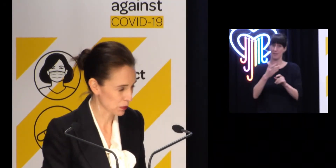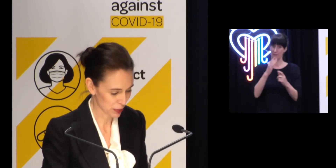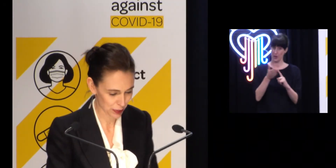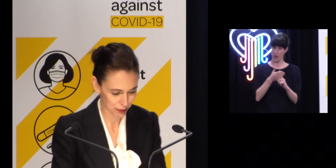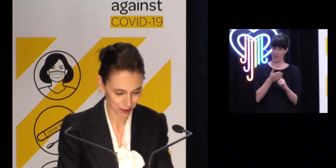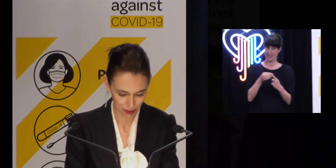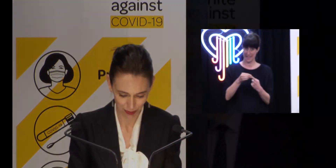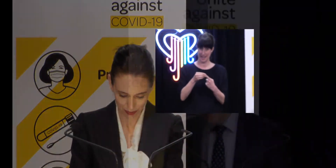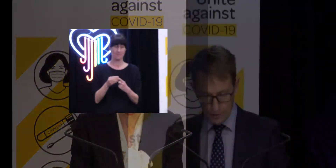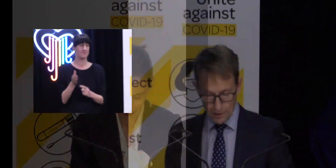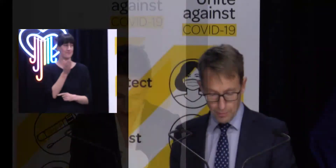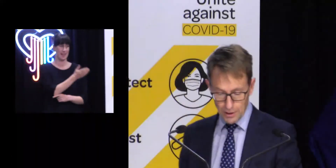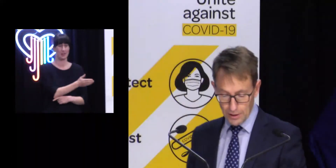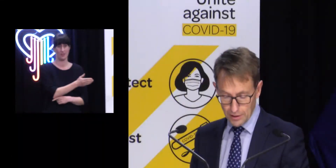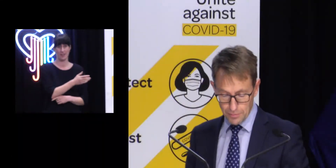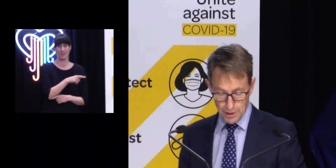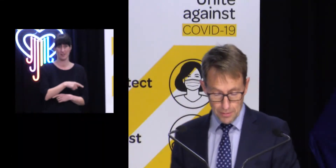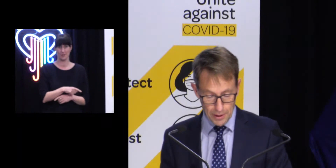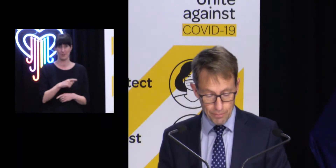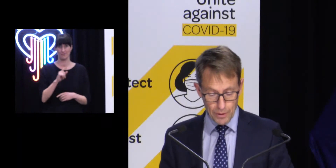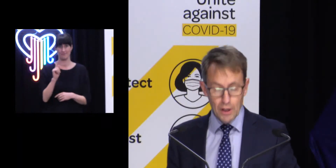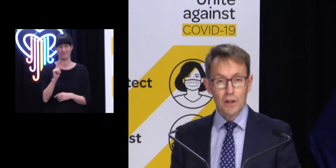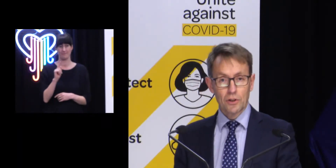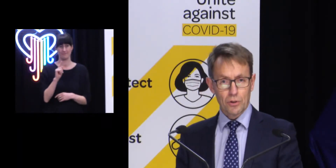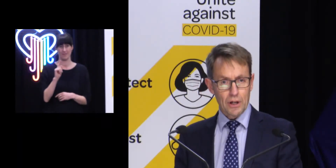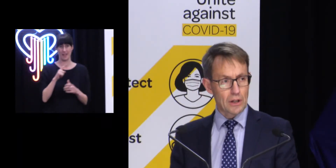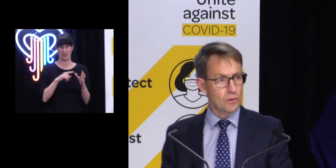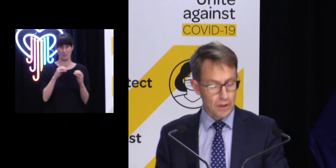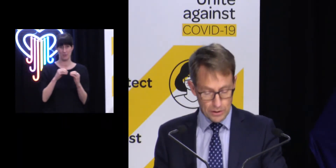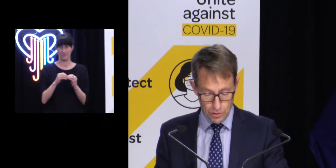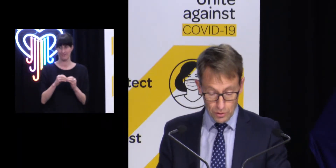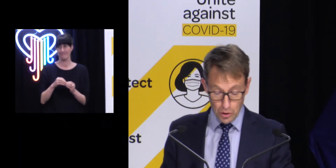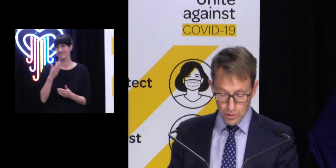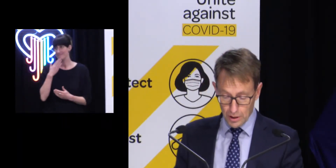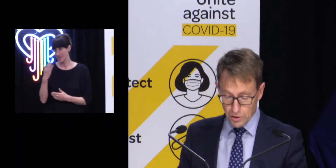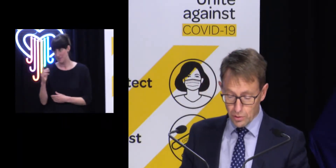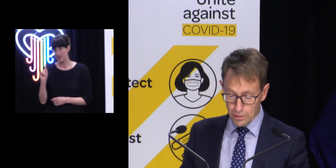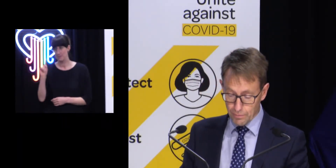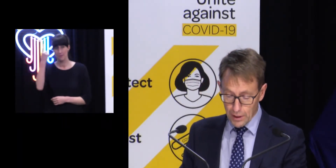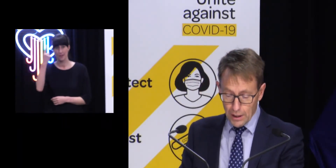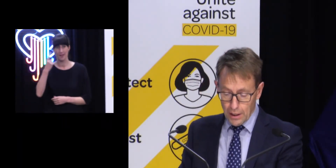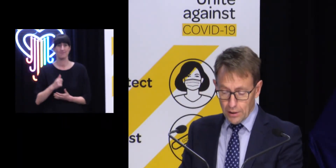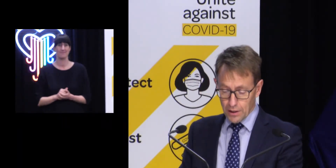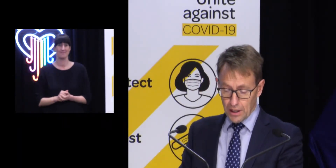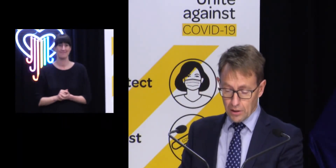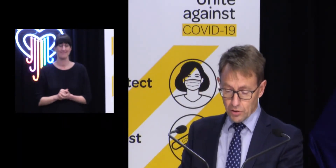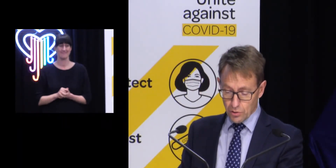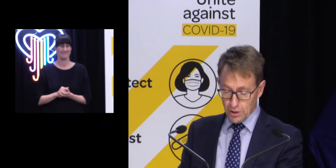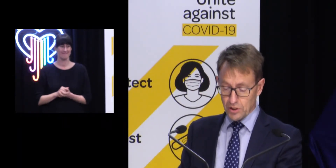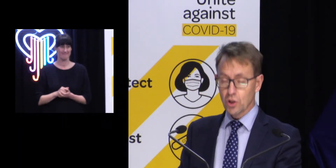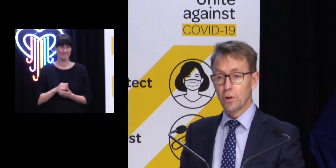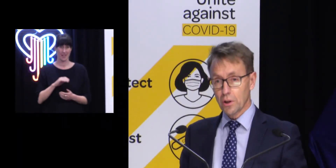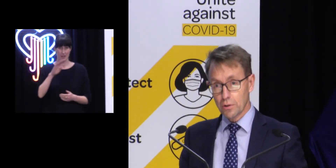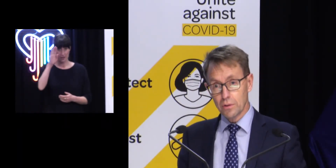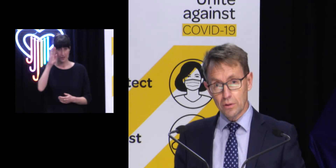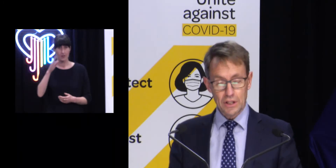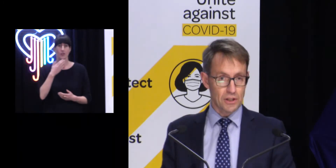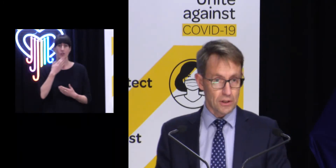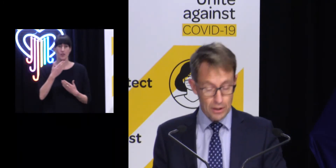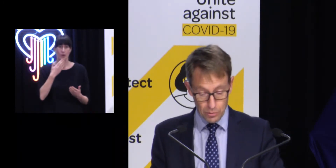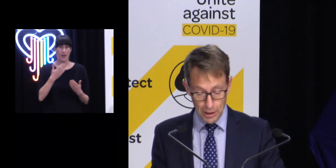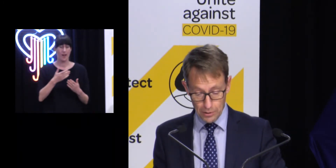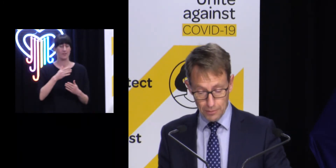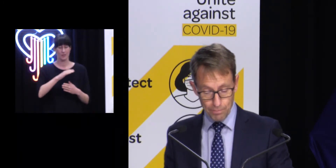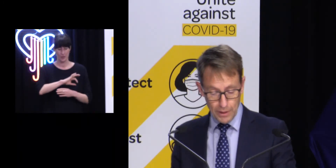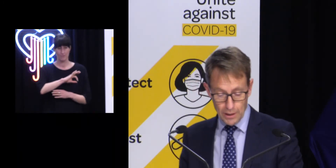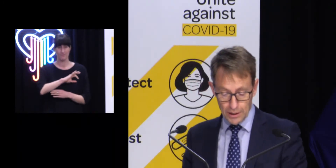Dr. Bloomfield. Ngā mihi e te perimia, kia ora anō koutou katoa, kia kaha tonu ki te kōrero i te